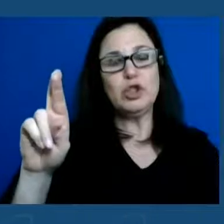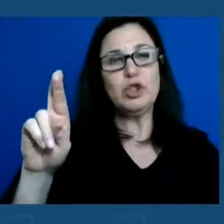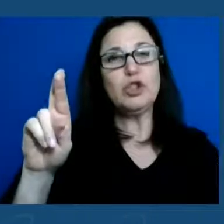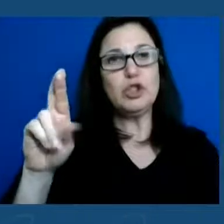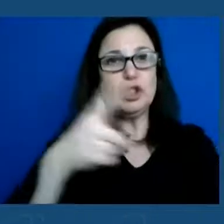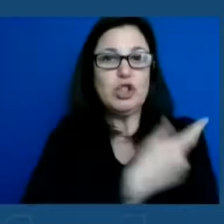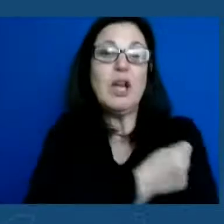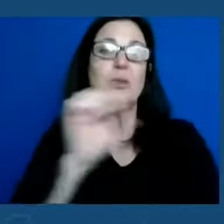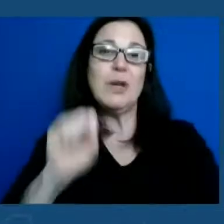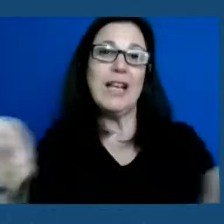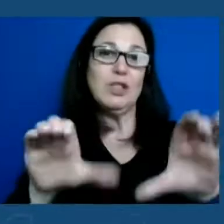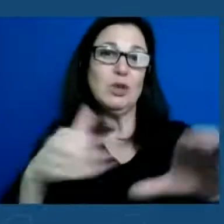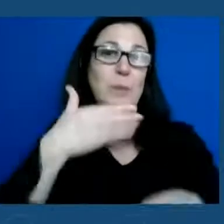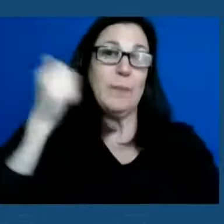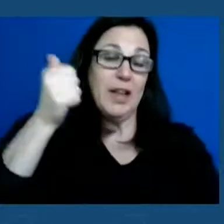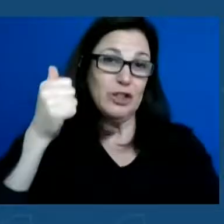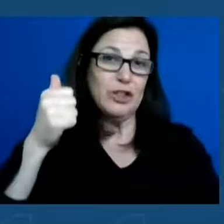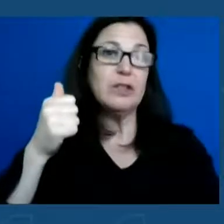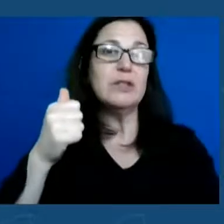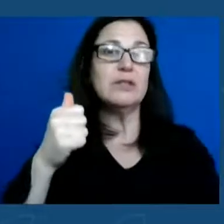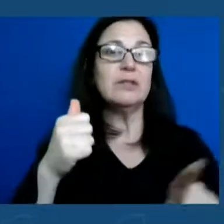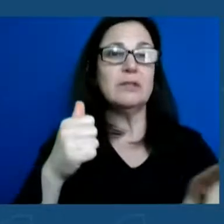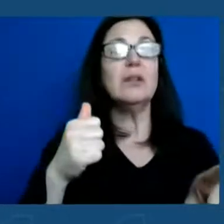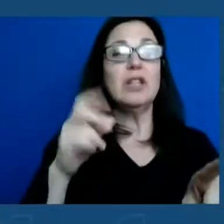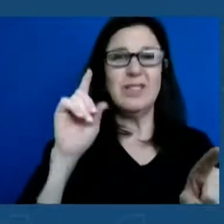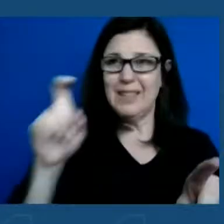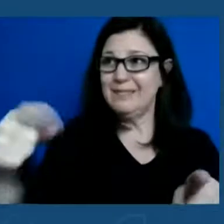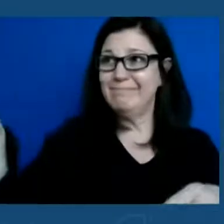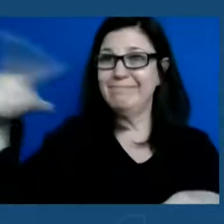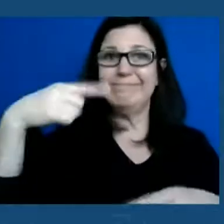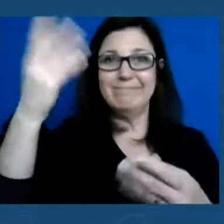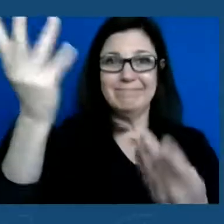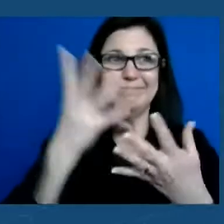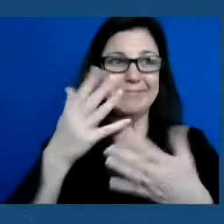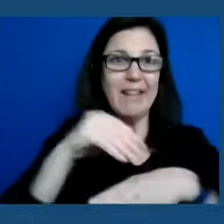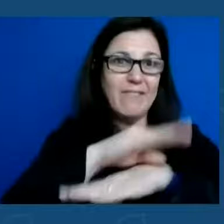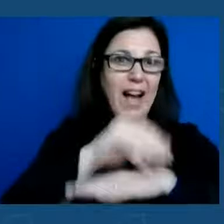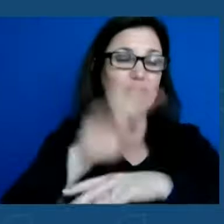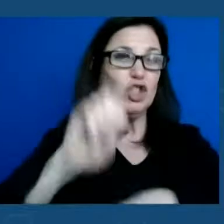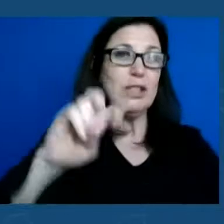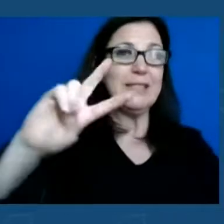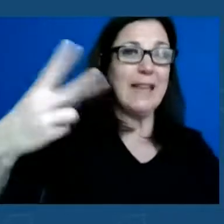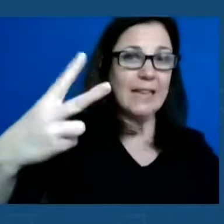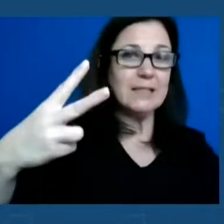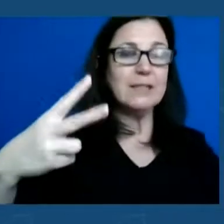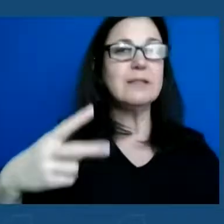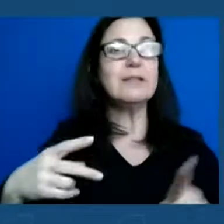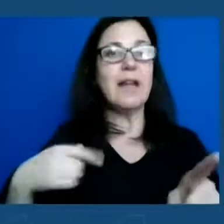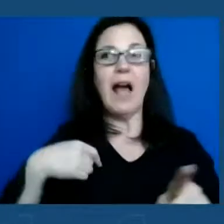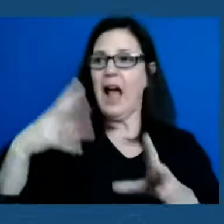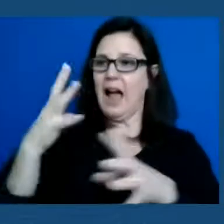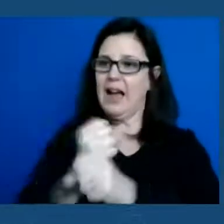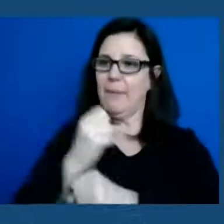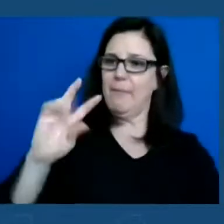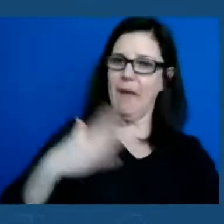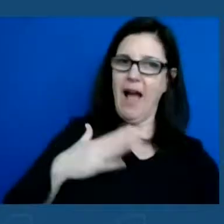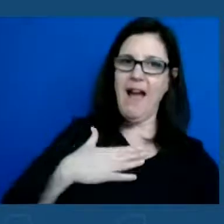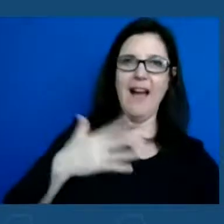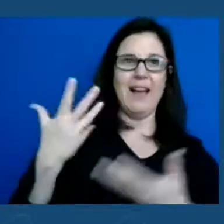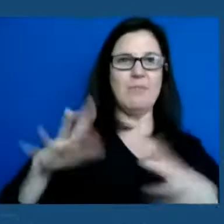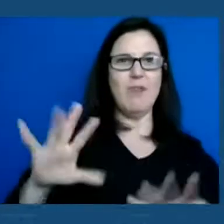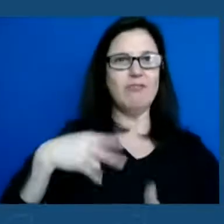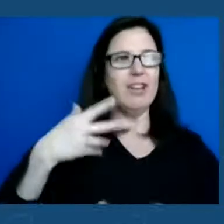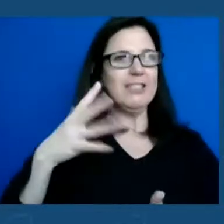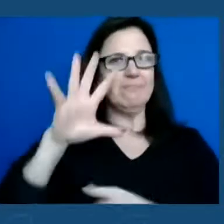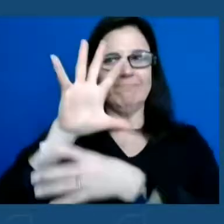and now they're saying get a second booster. I've had 2 boosters, still standing. It wasn't bad, didn't even hurt that much. I'm getting used to it. So encourage everybody